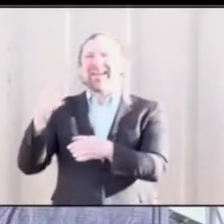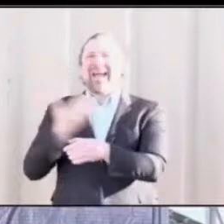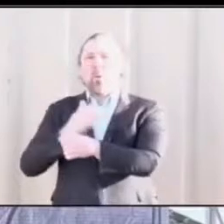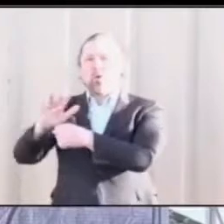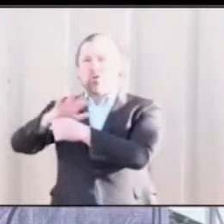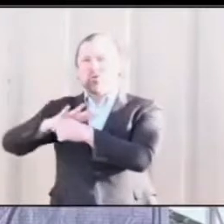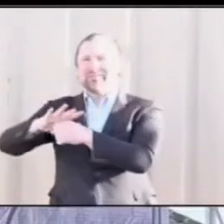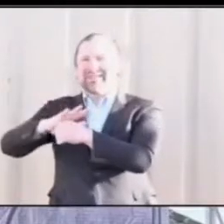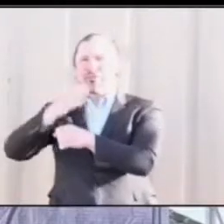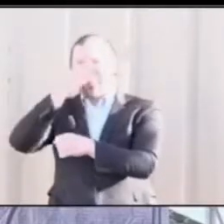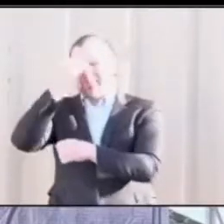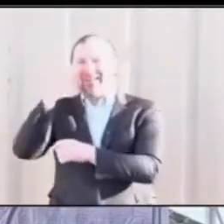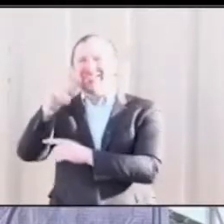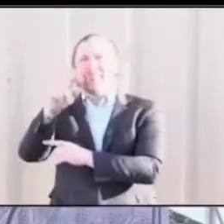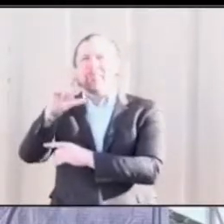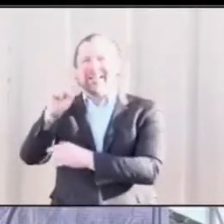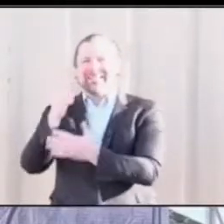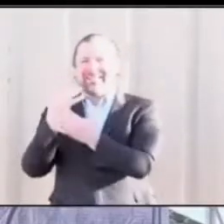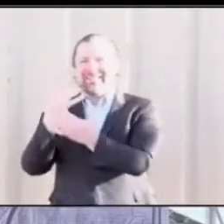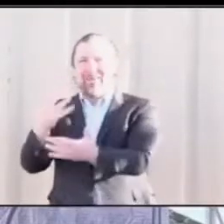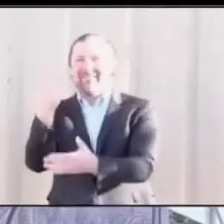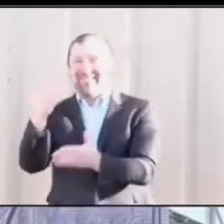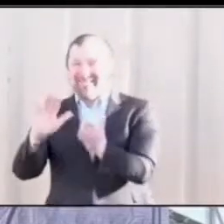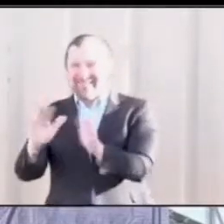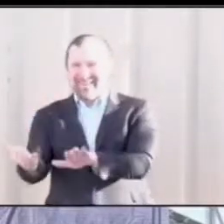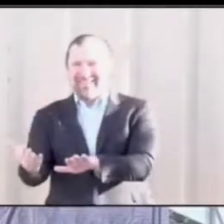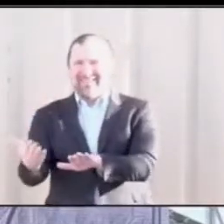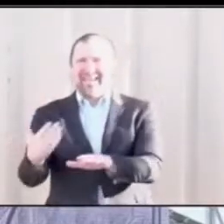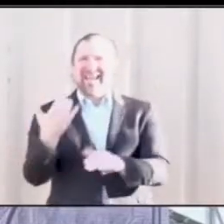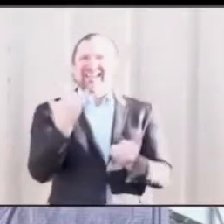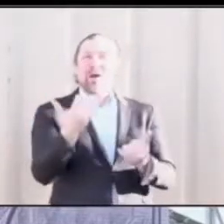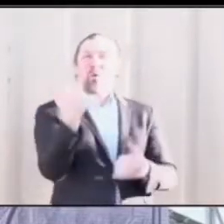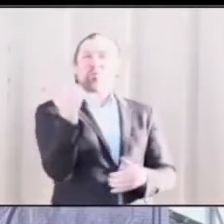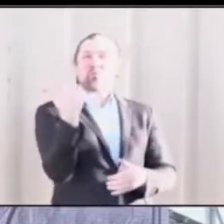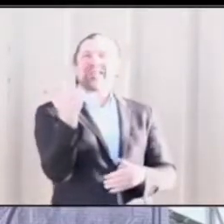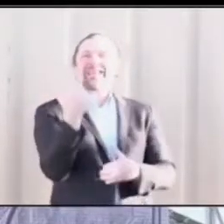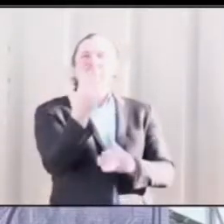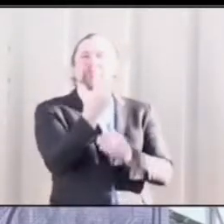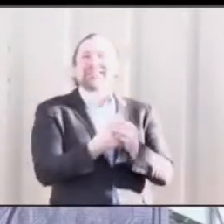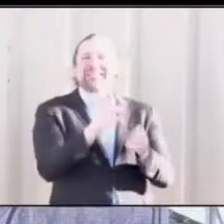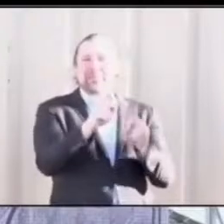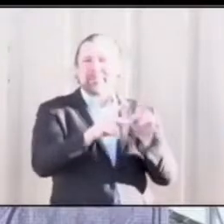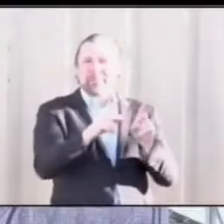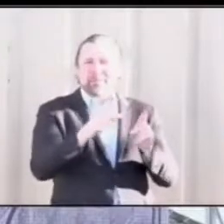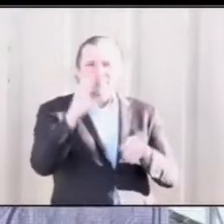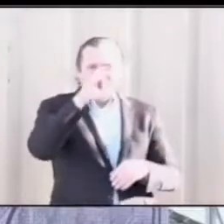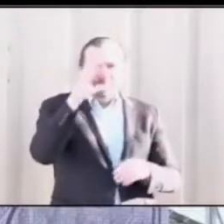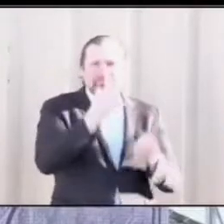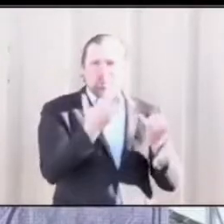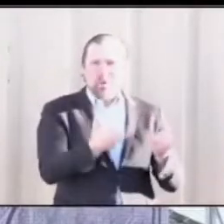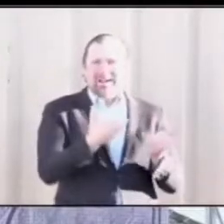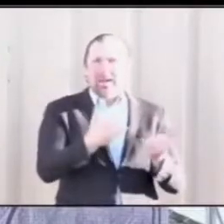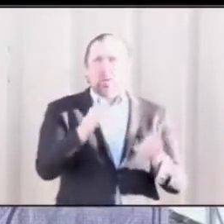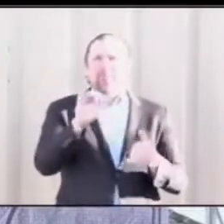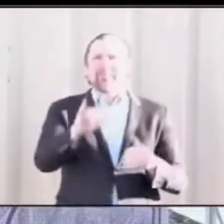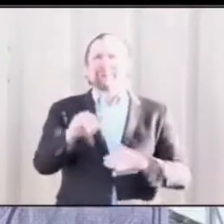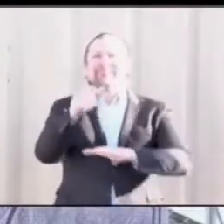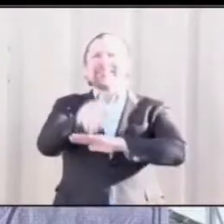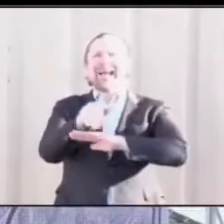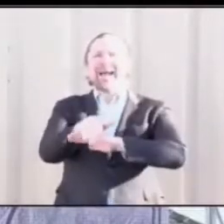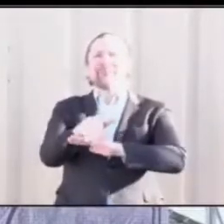due to the Palisades Fire, and there are currently 3 missing person reports. The curfew was